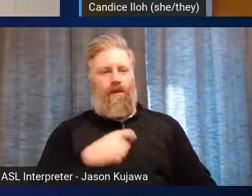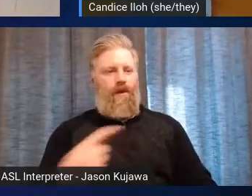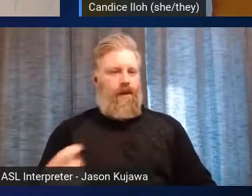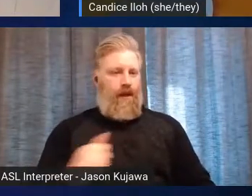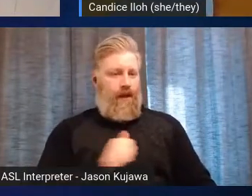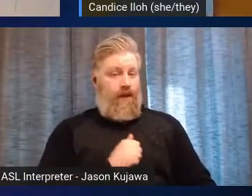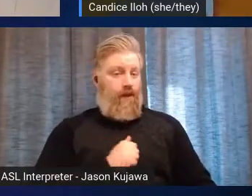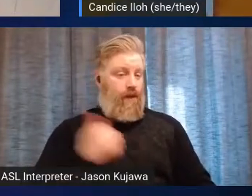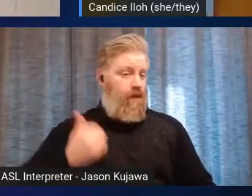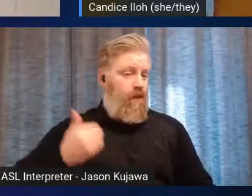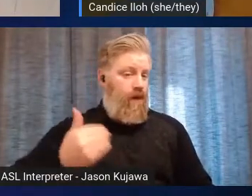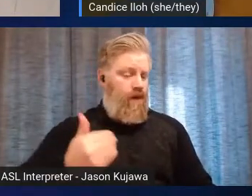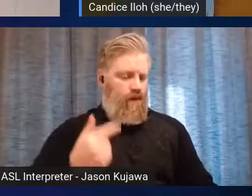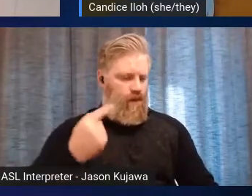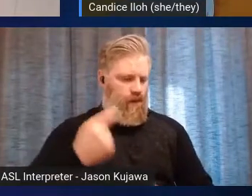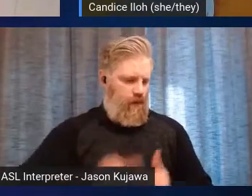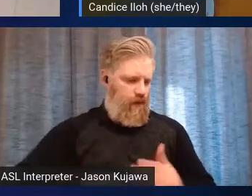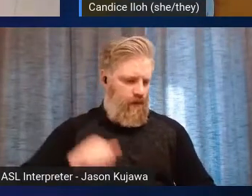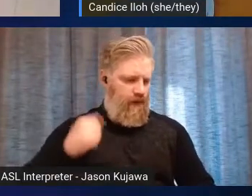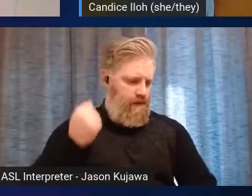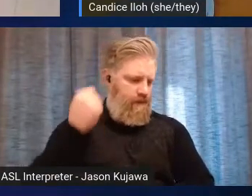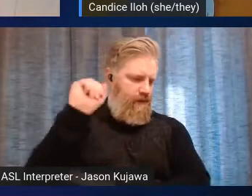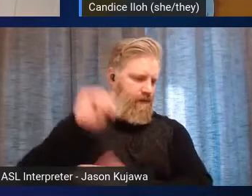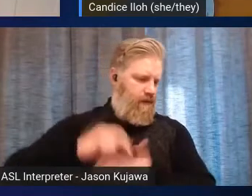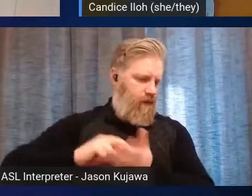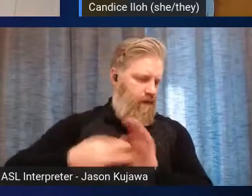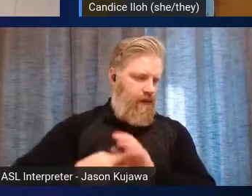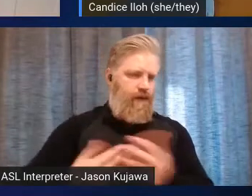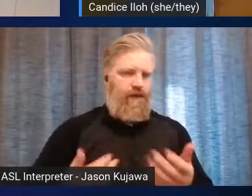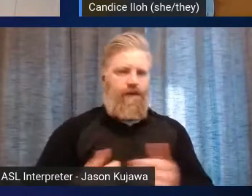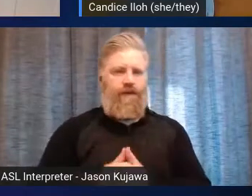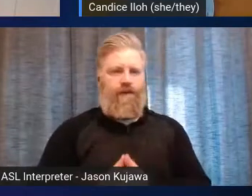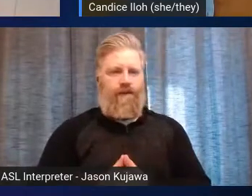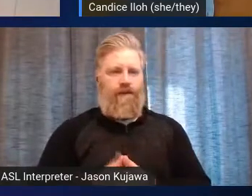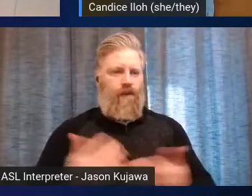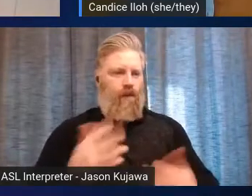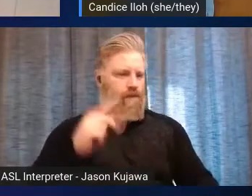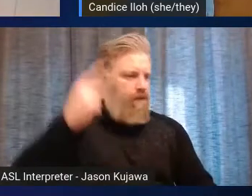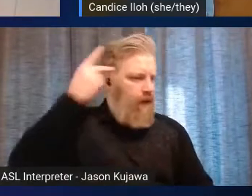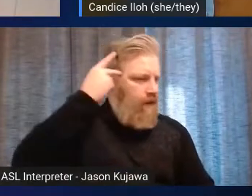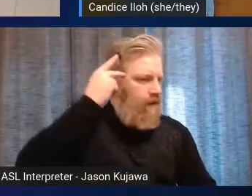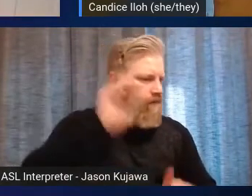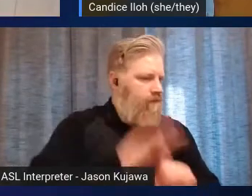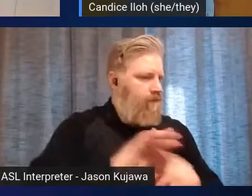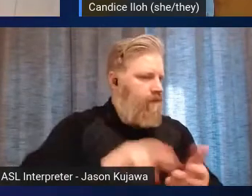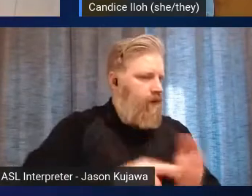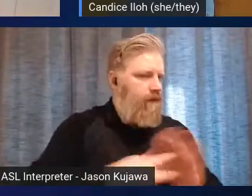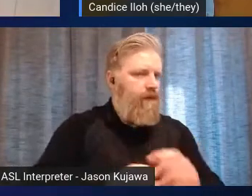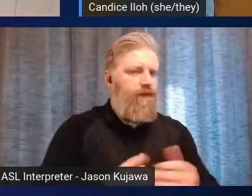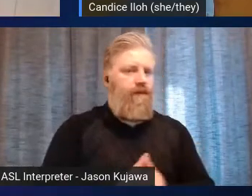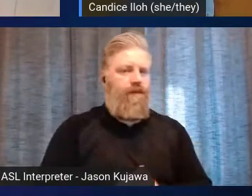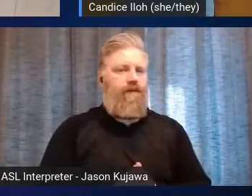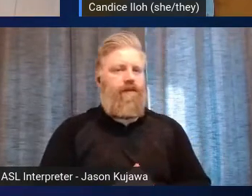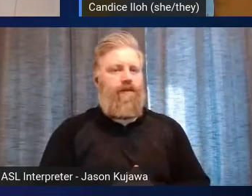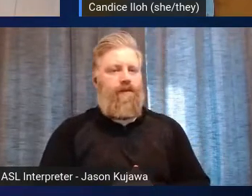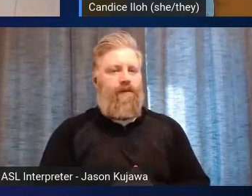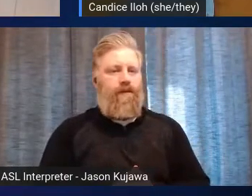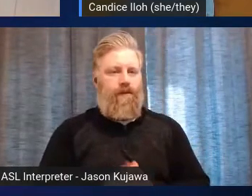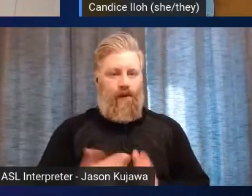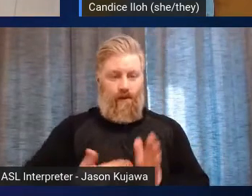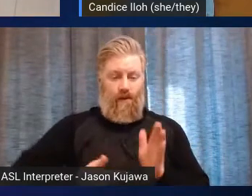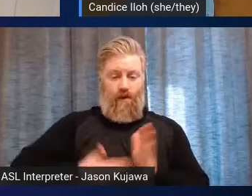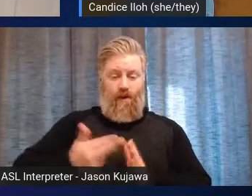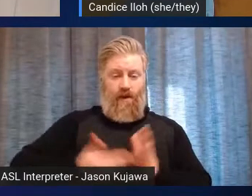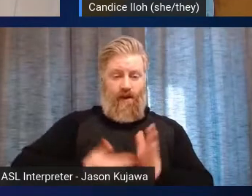regularly. Like, what is activism? What is political? Is authenticity even a